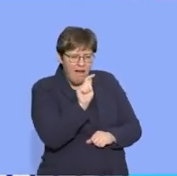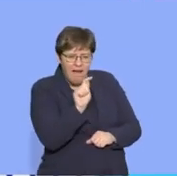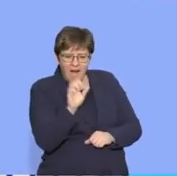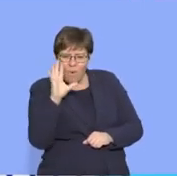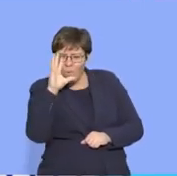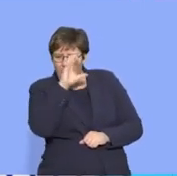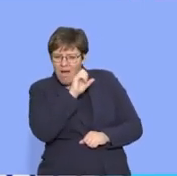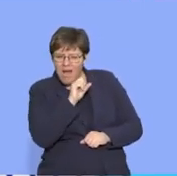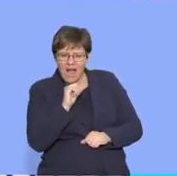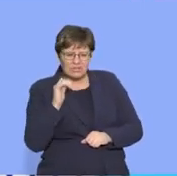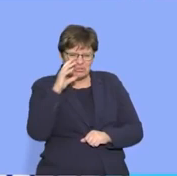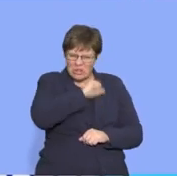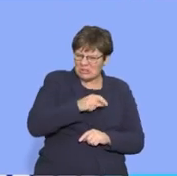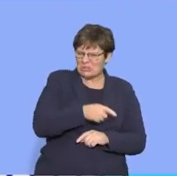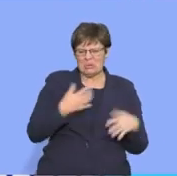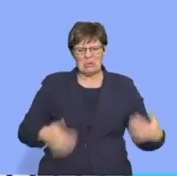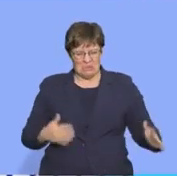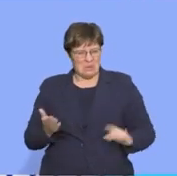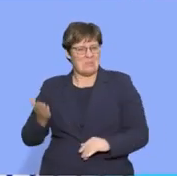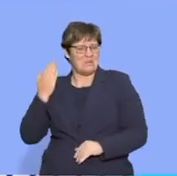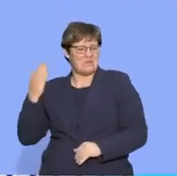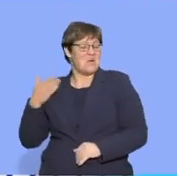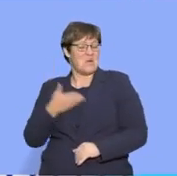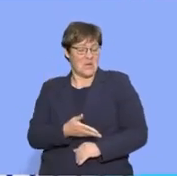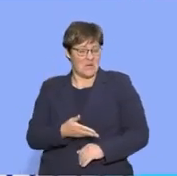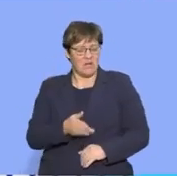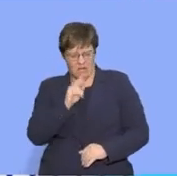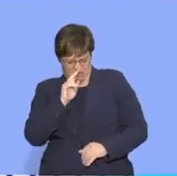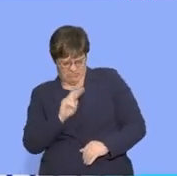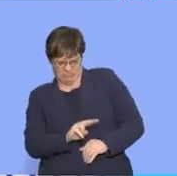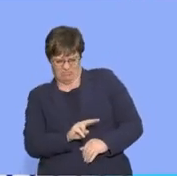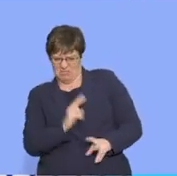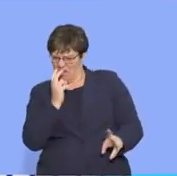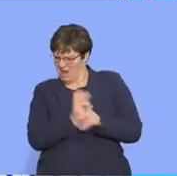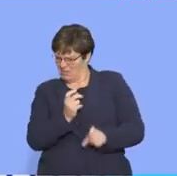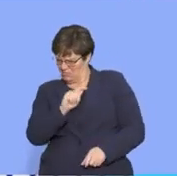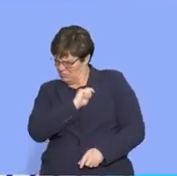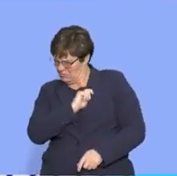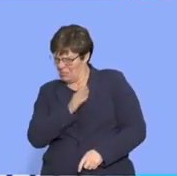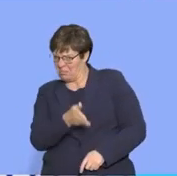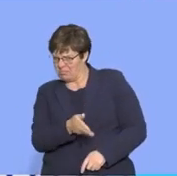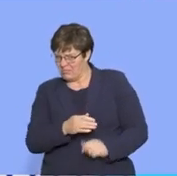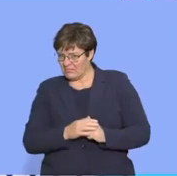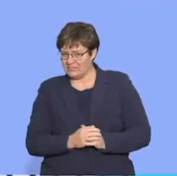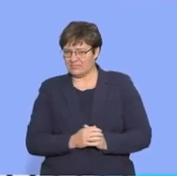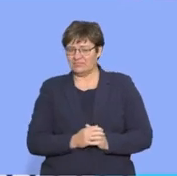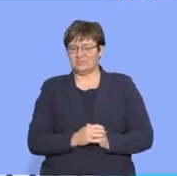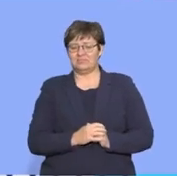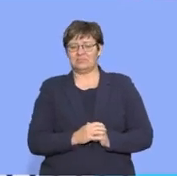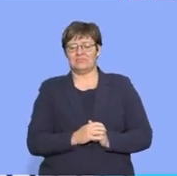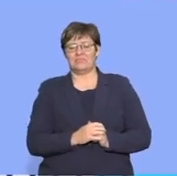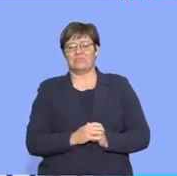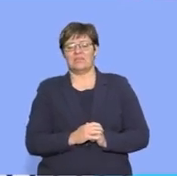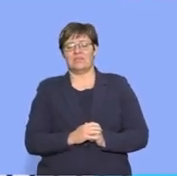weird and wonderful fossils of animals that did once exist on Earth, even though sometimes when you look at it, it's hard